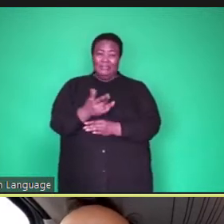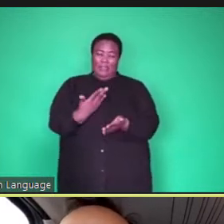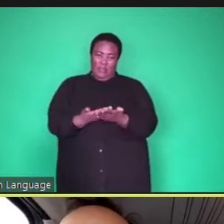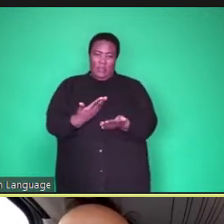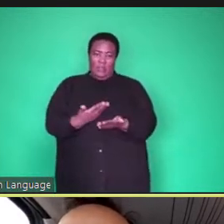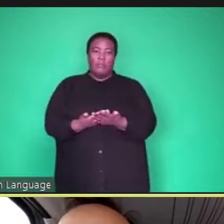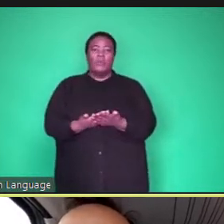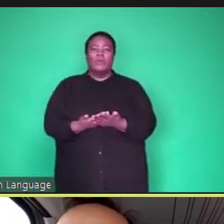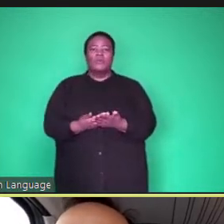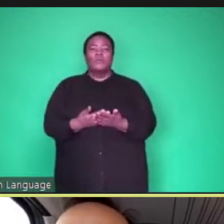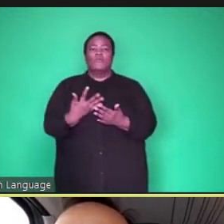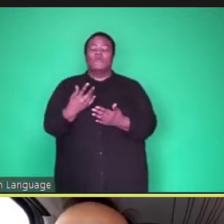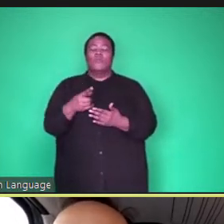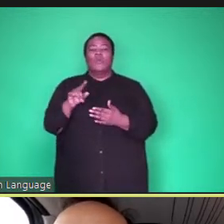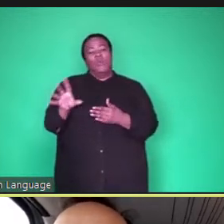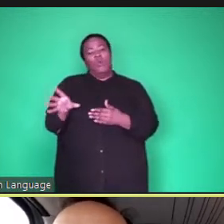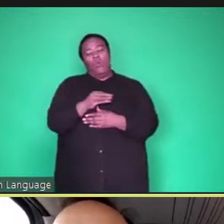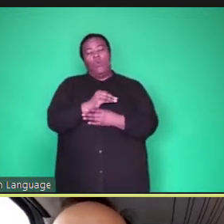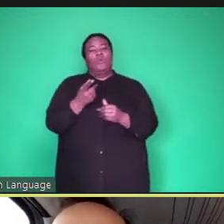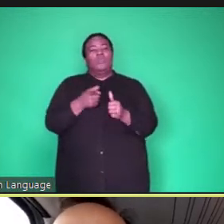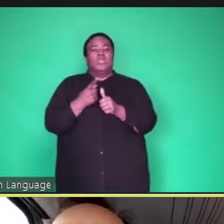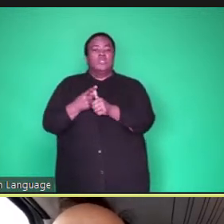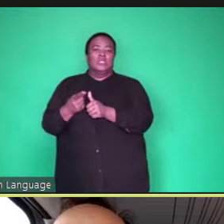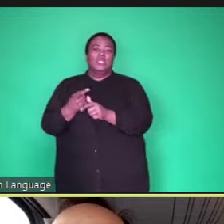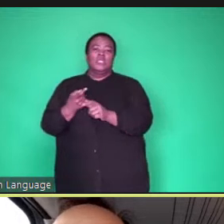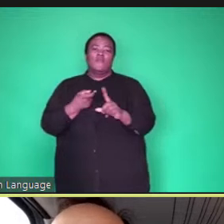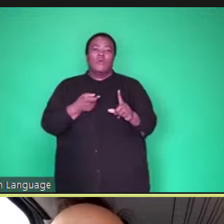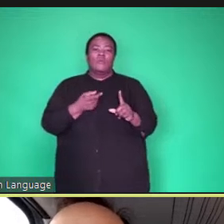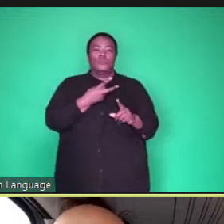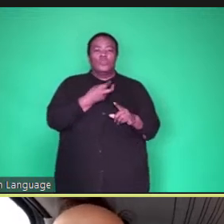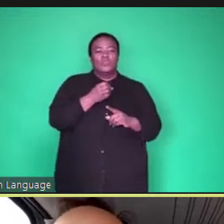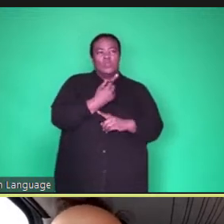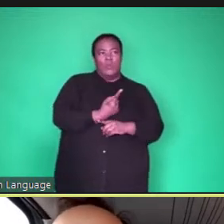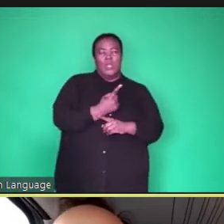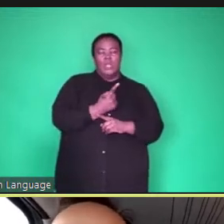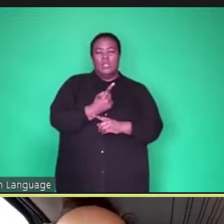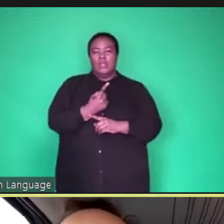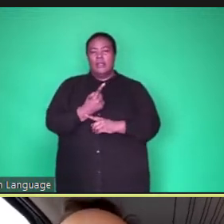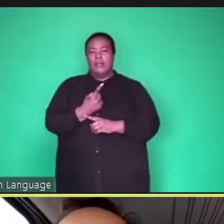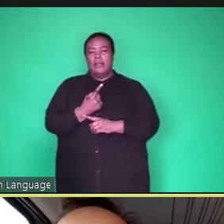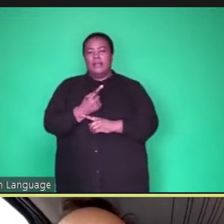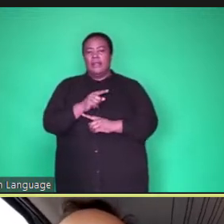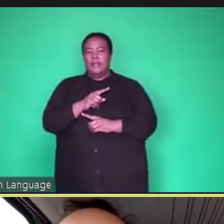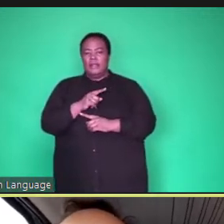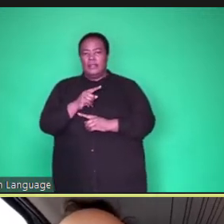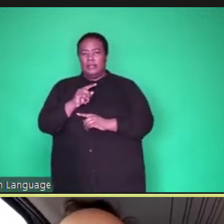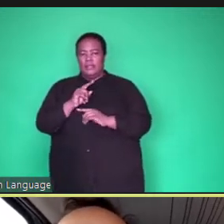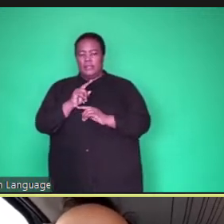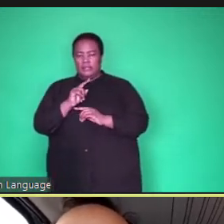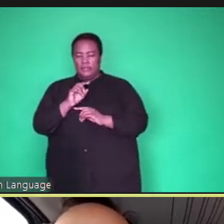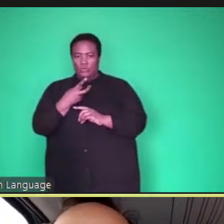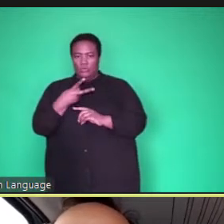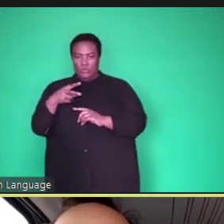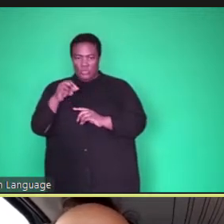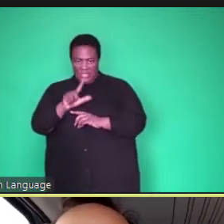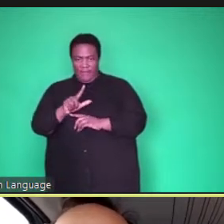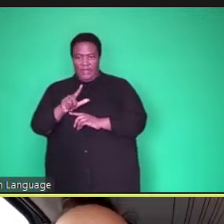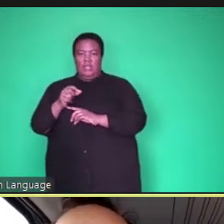for the census from 2001, 7, and 11. Next.